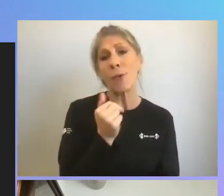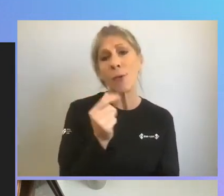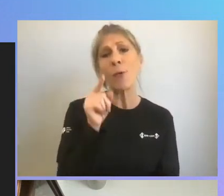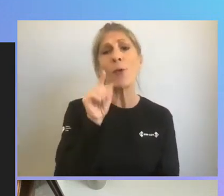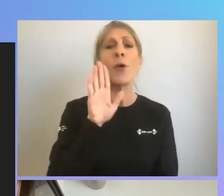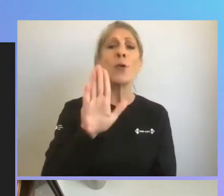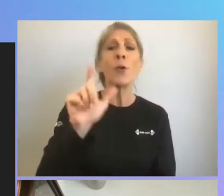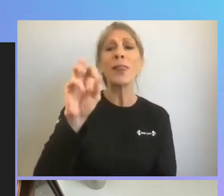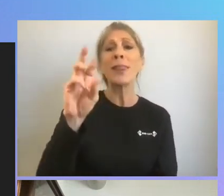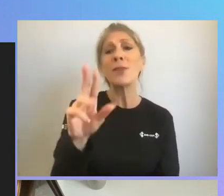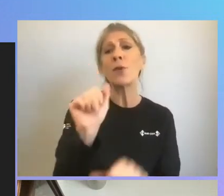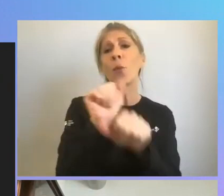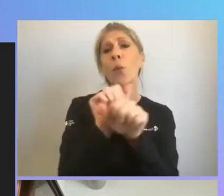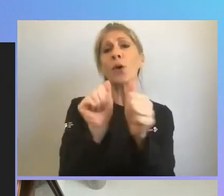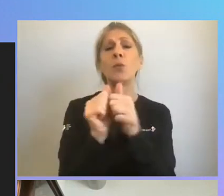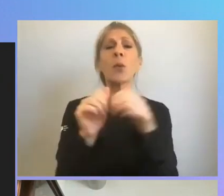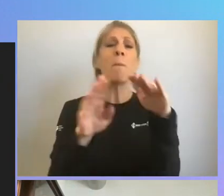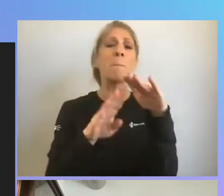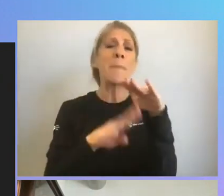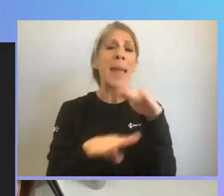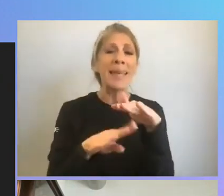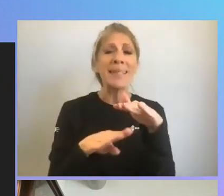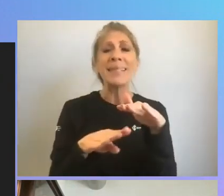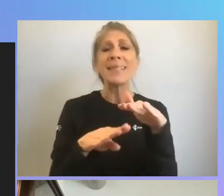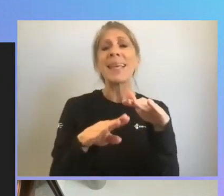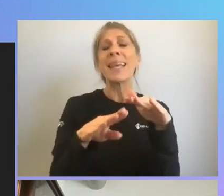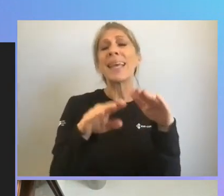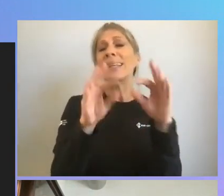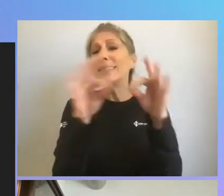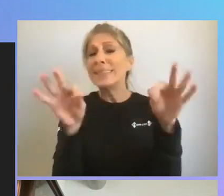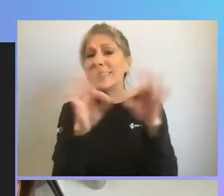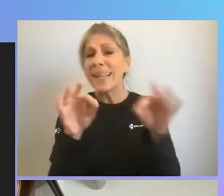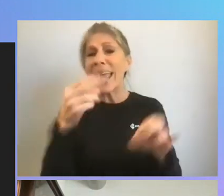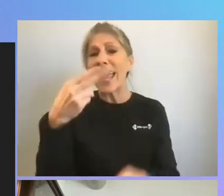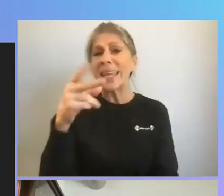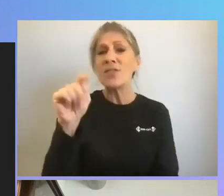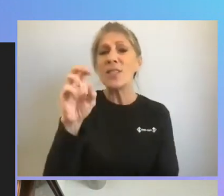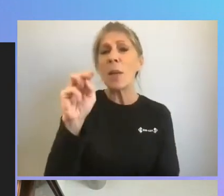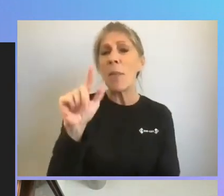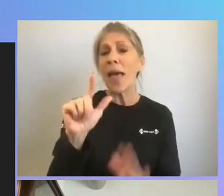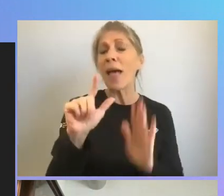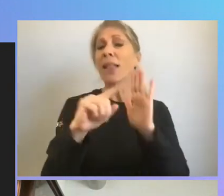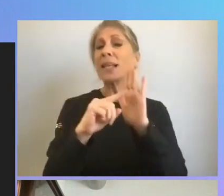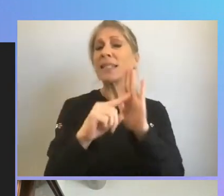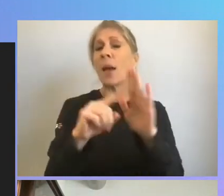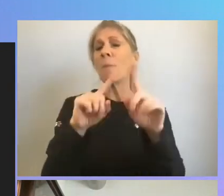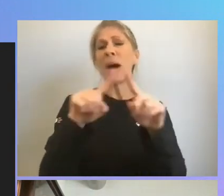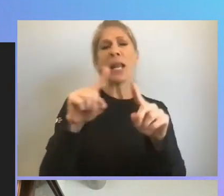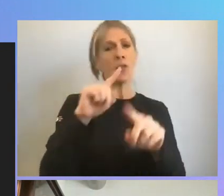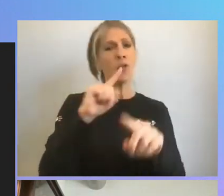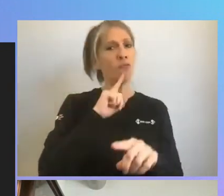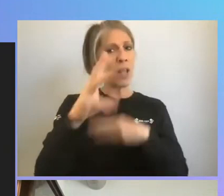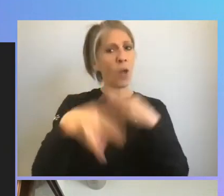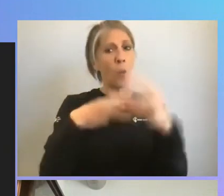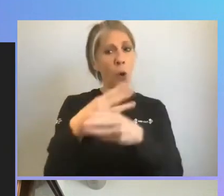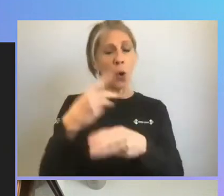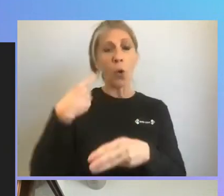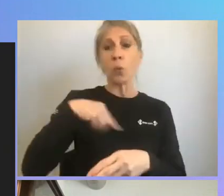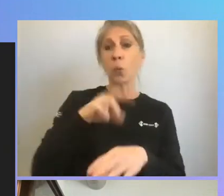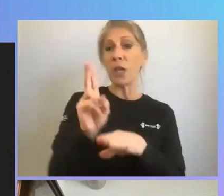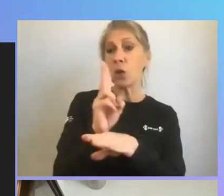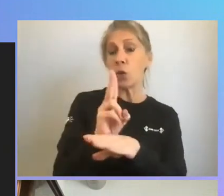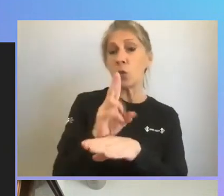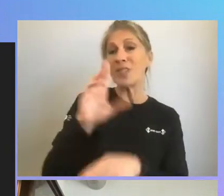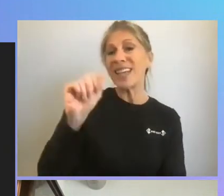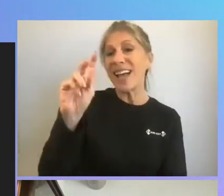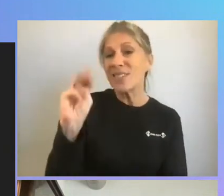linter works with really basic semantic HTML examples. But us in the real world, we use custom